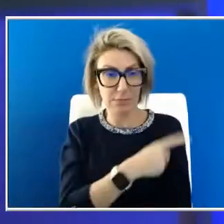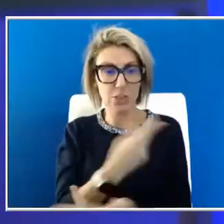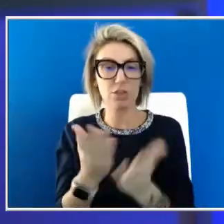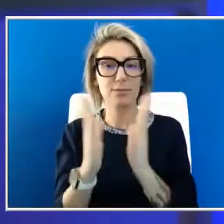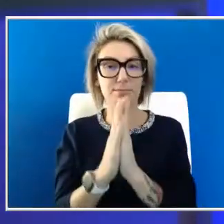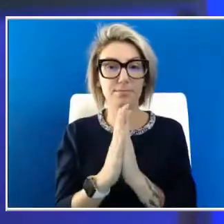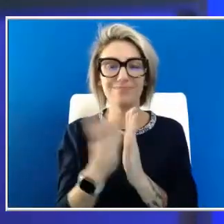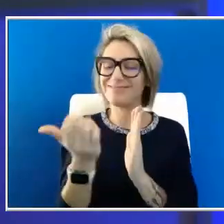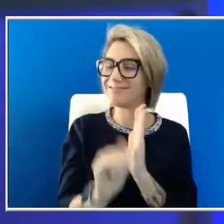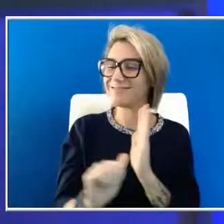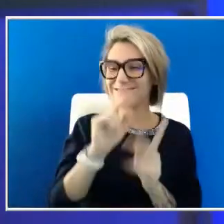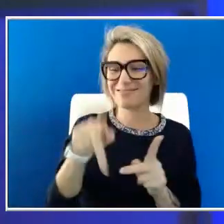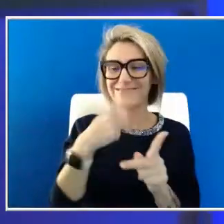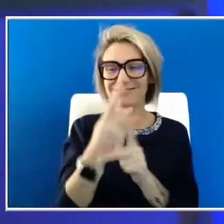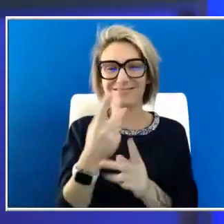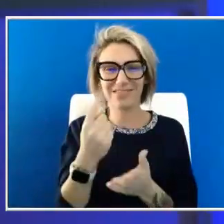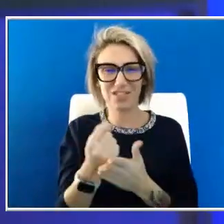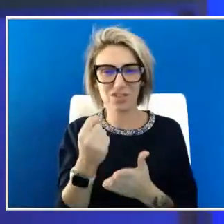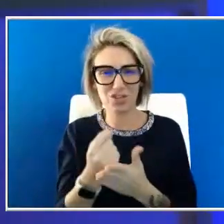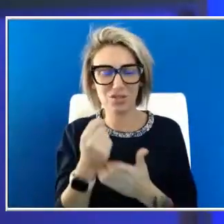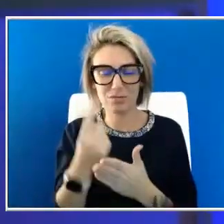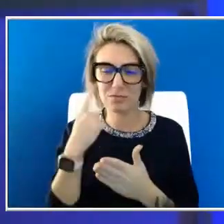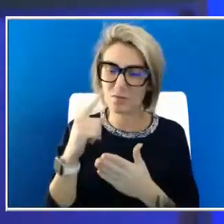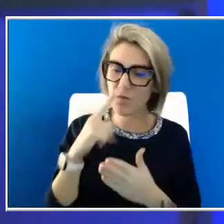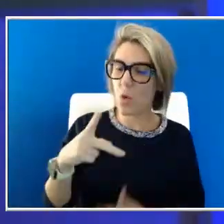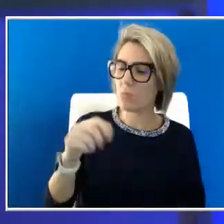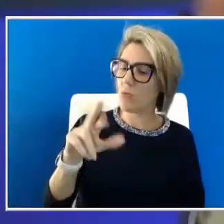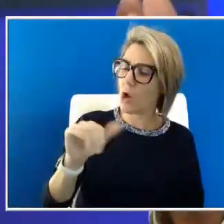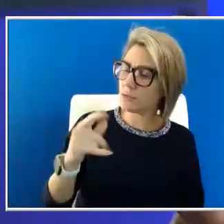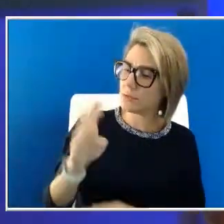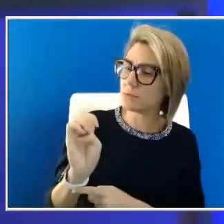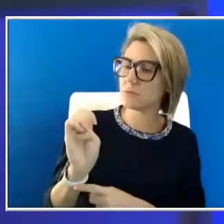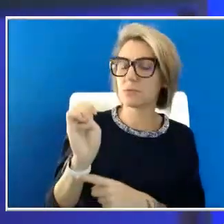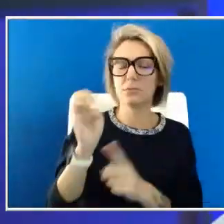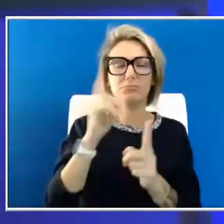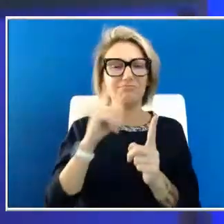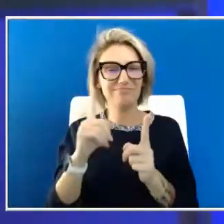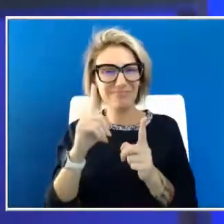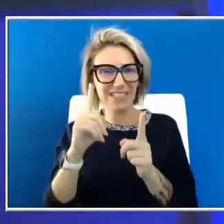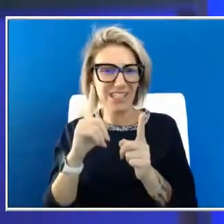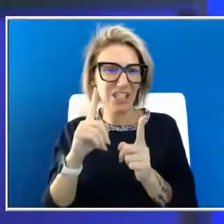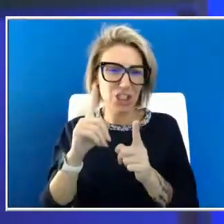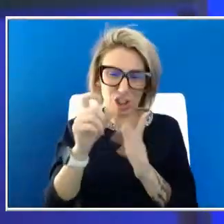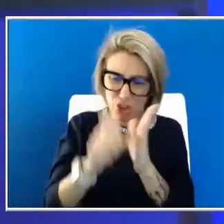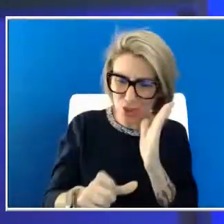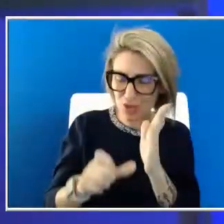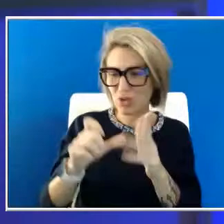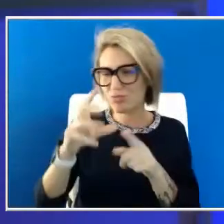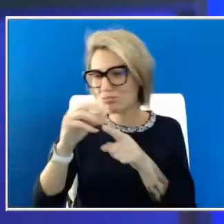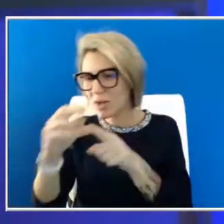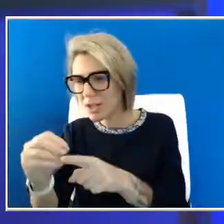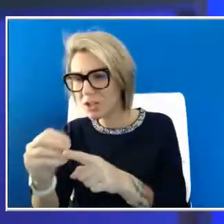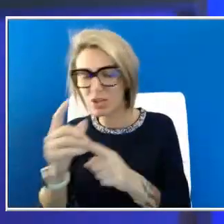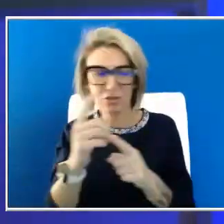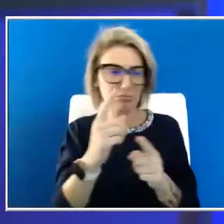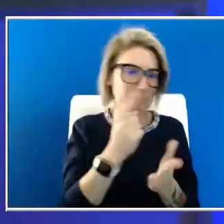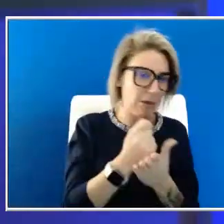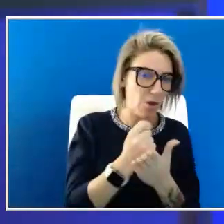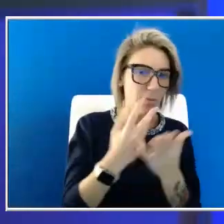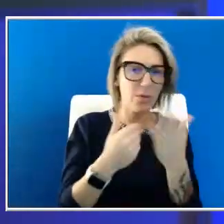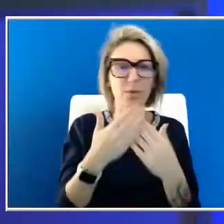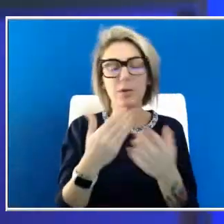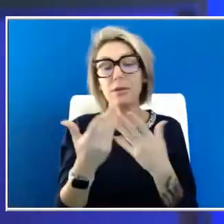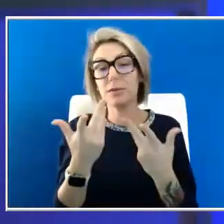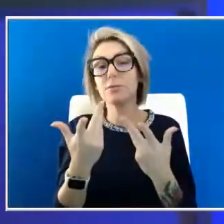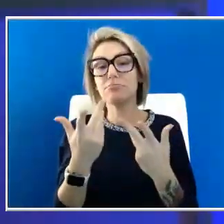any form of treatment for prostate cancer, whether it's surgery or radiation, proton therapy, any form of treatment can have